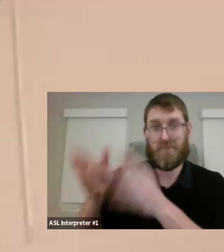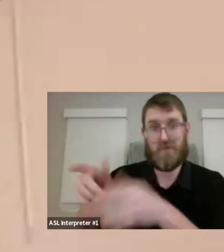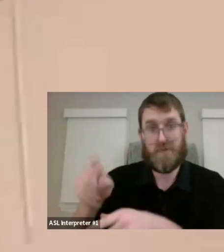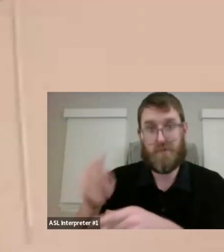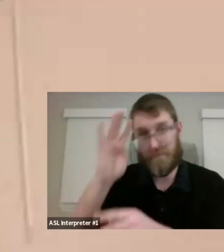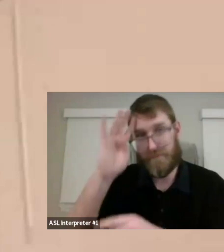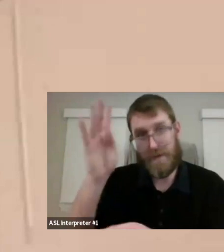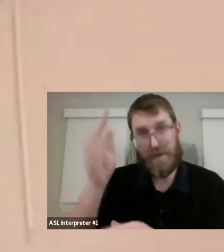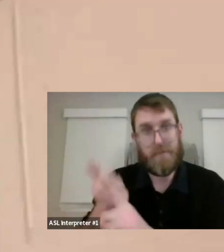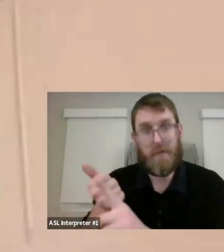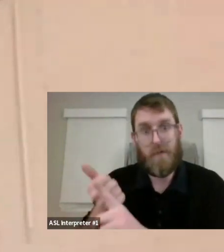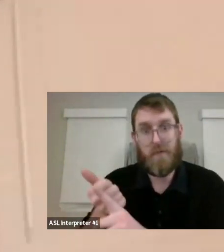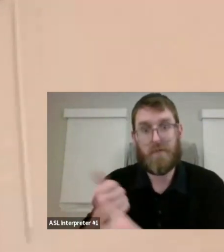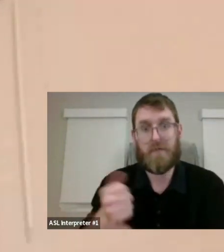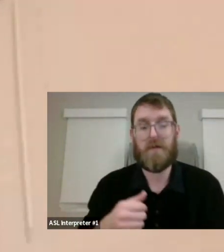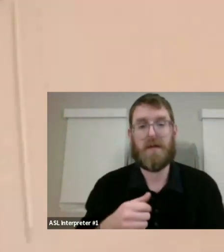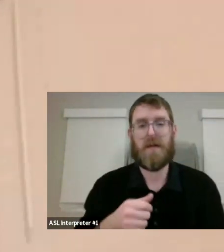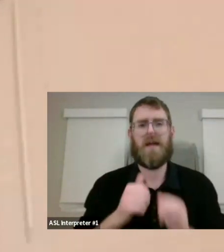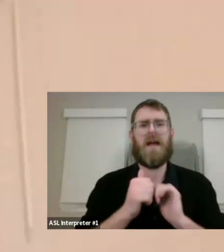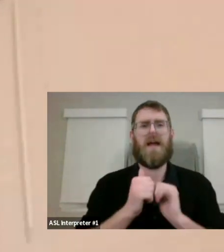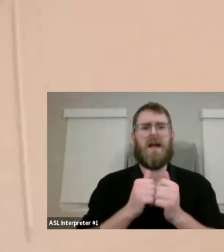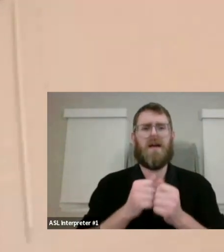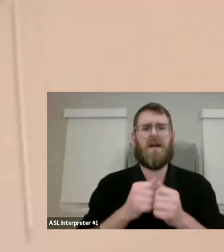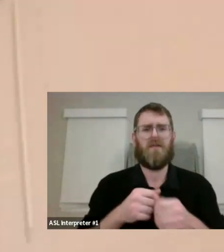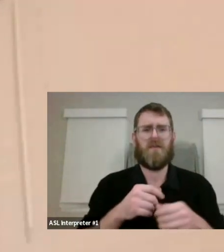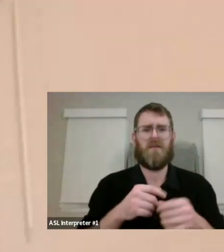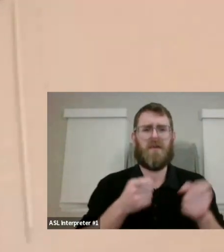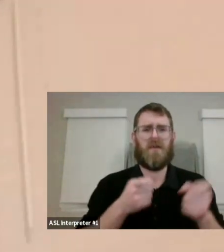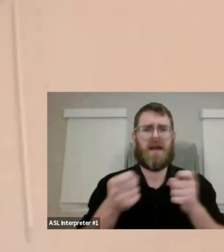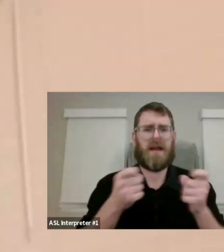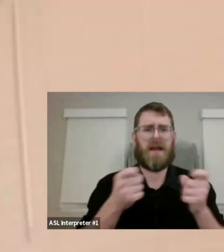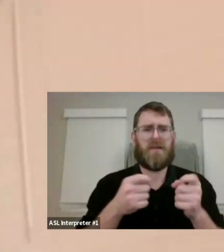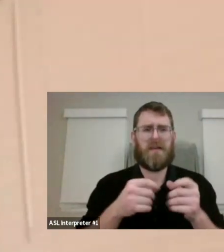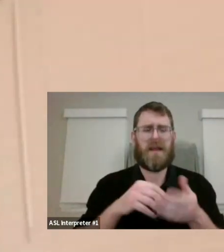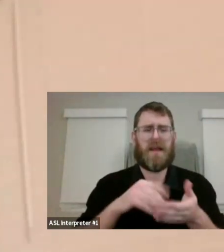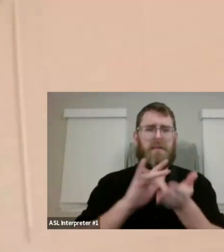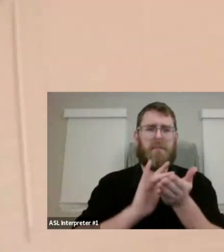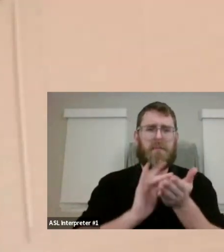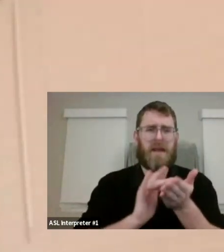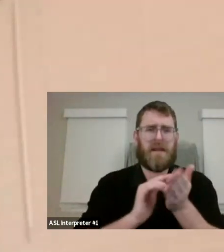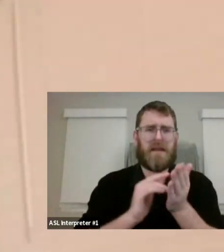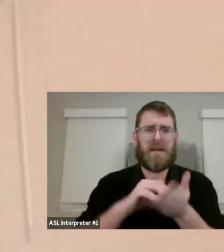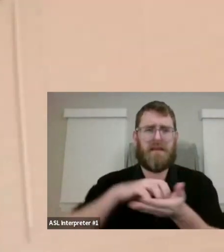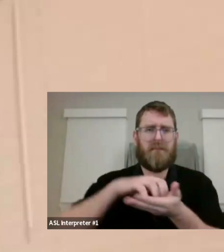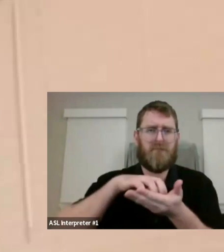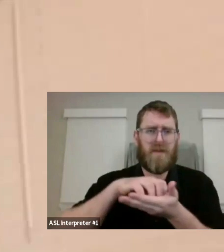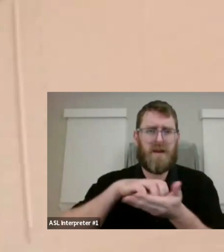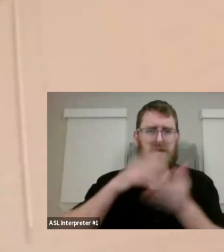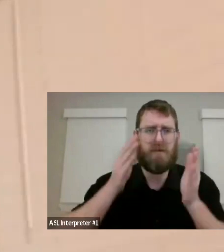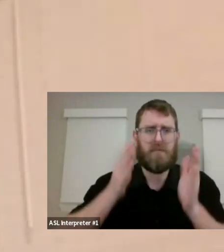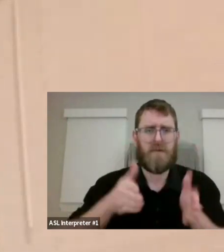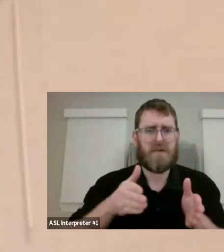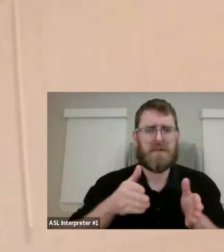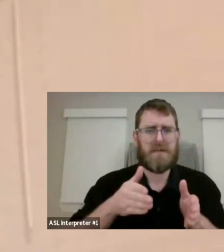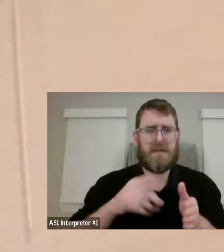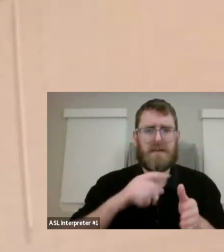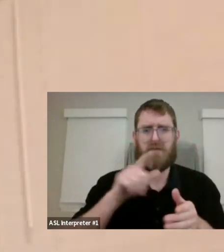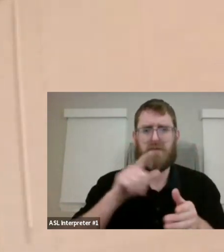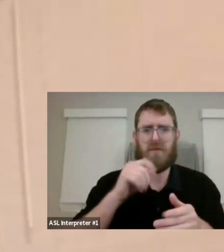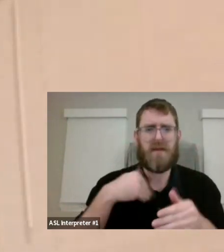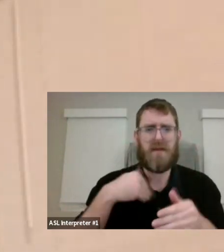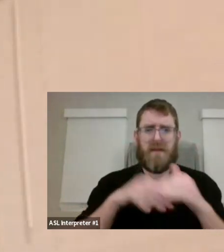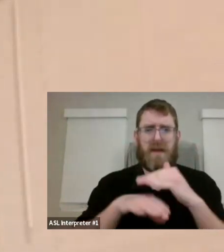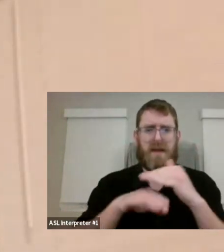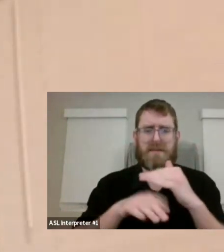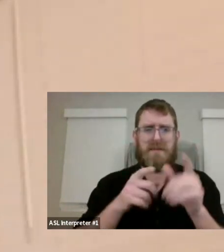How do you handle a medically fragile person who turns 18 and you don't have access to medical records?